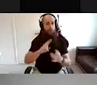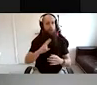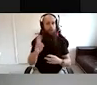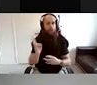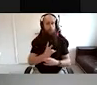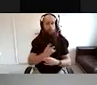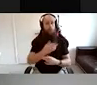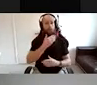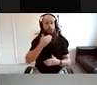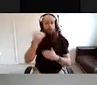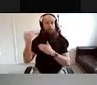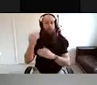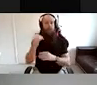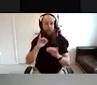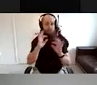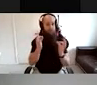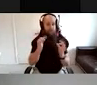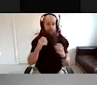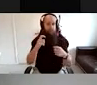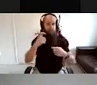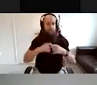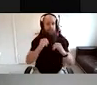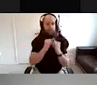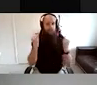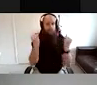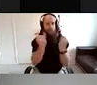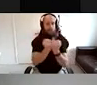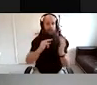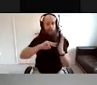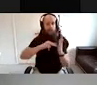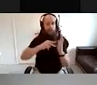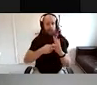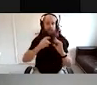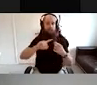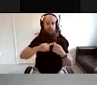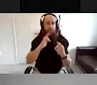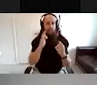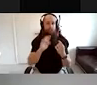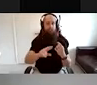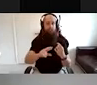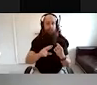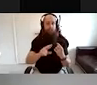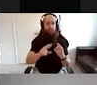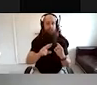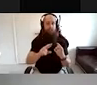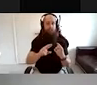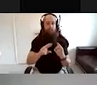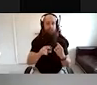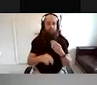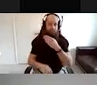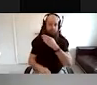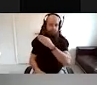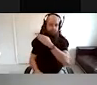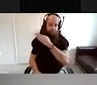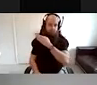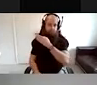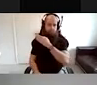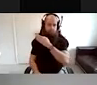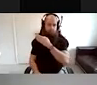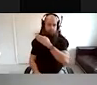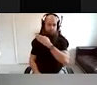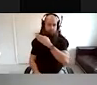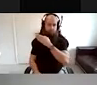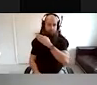of institutional strategies, such as the UN Disability Inclusion Strategy, the European Union and the World Bank have